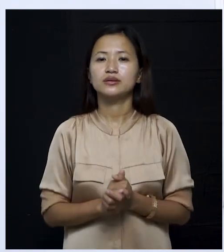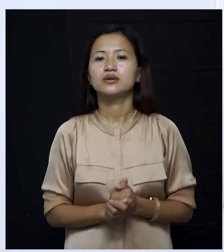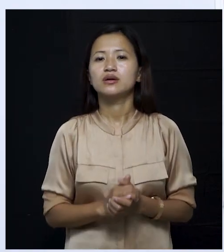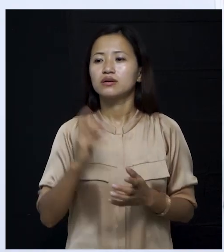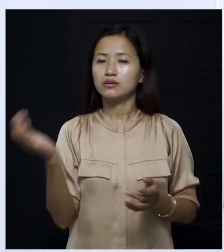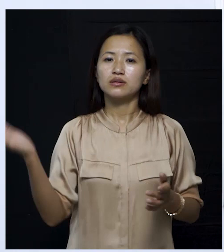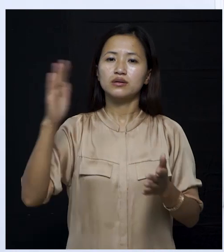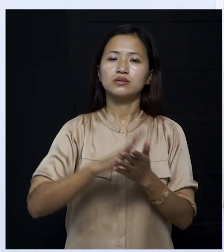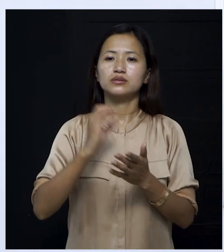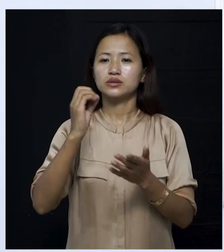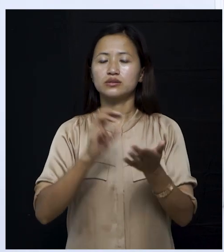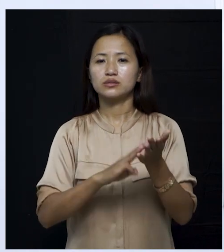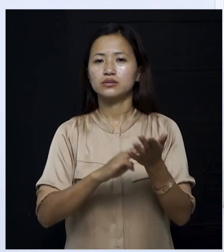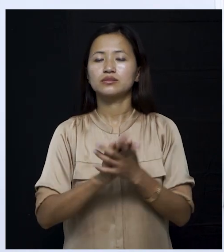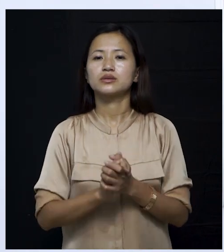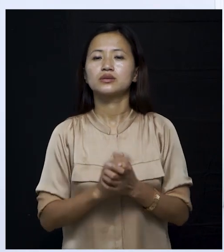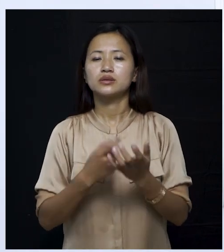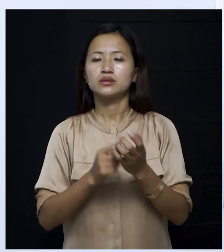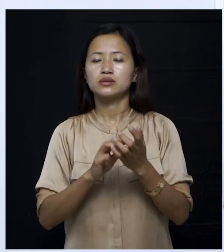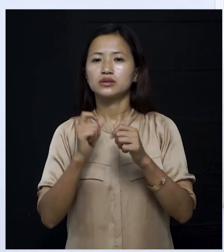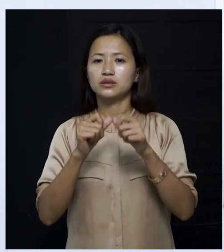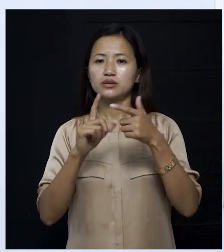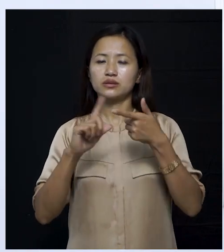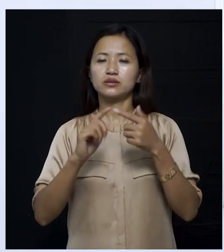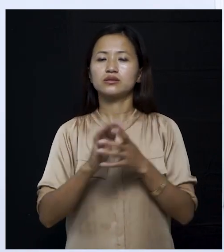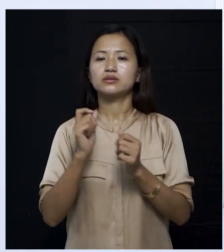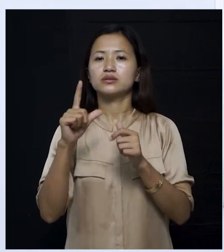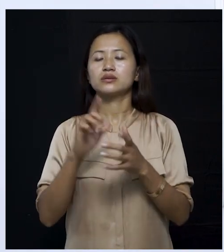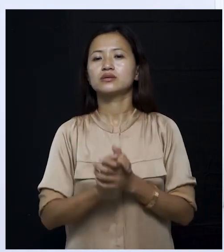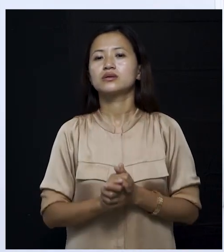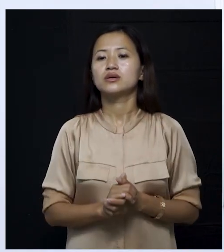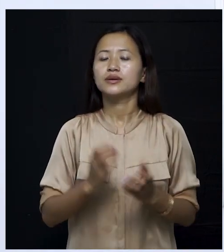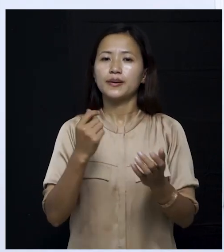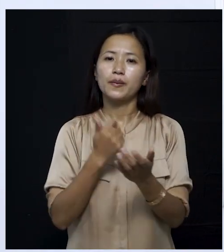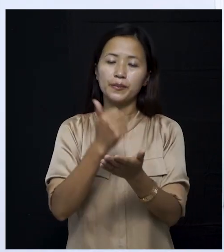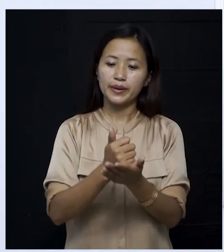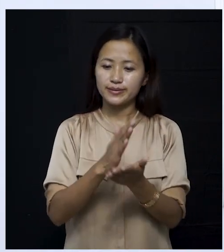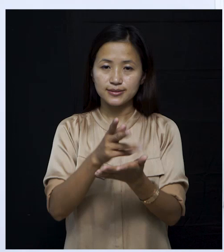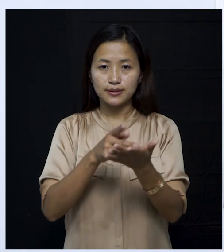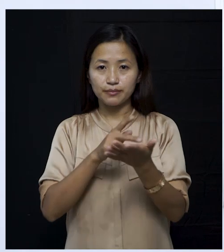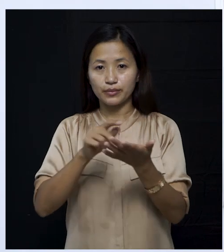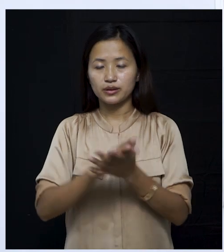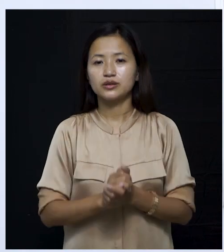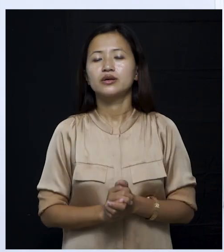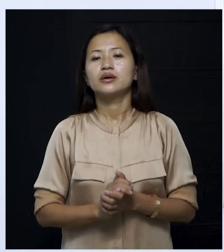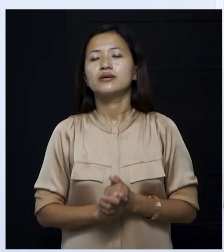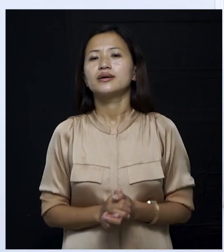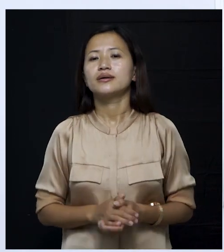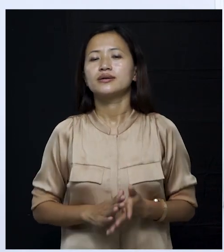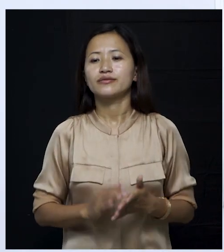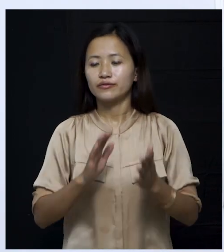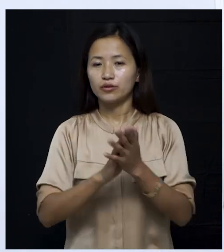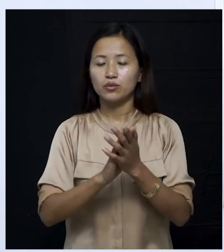to this commercial bank, we have discussed that commercial bank is also a part of this formal financial